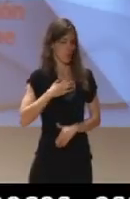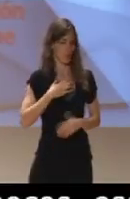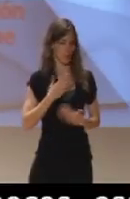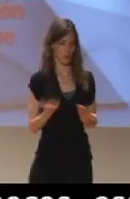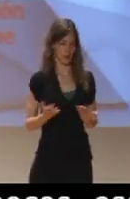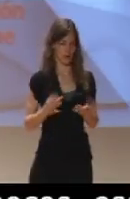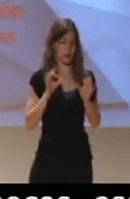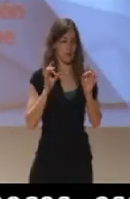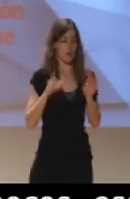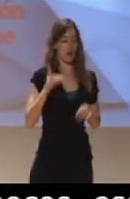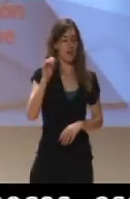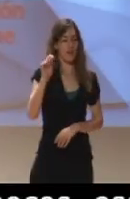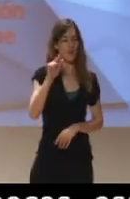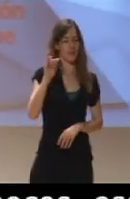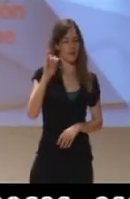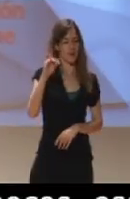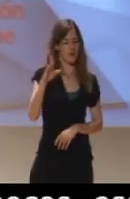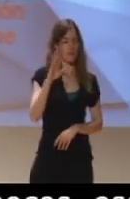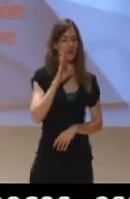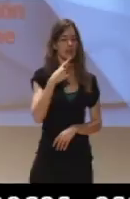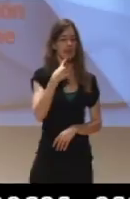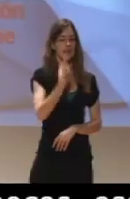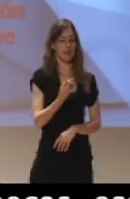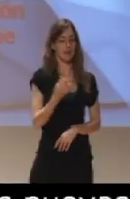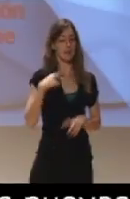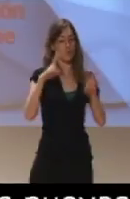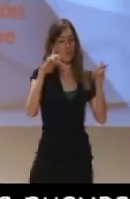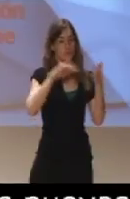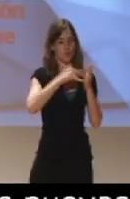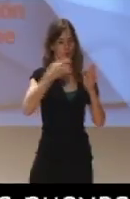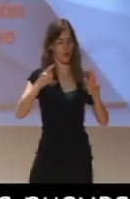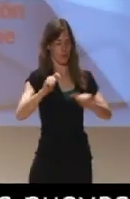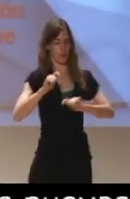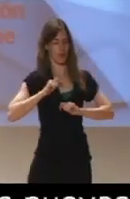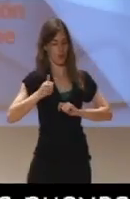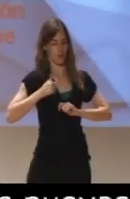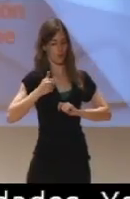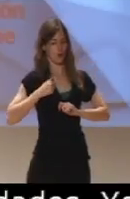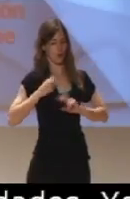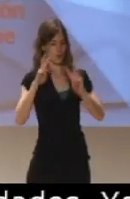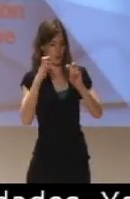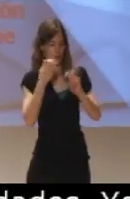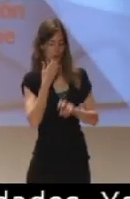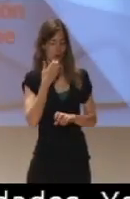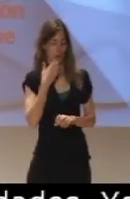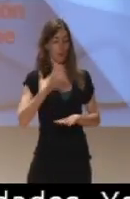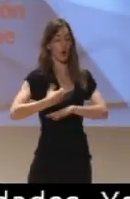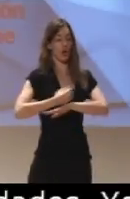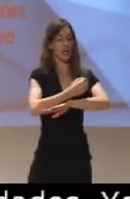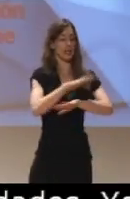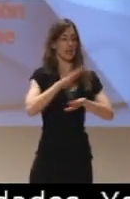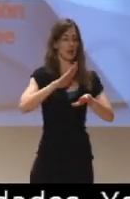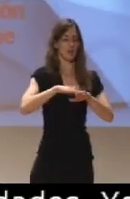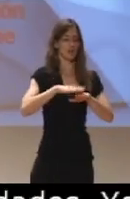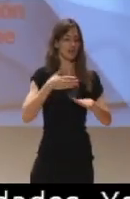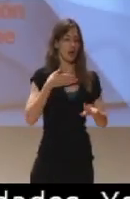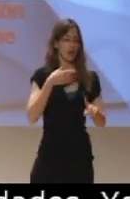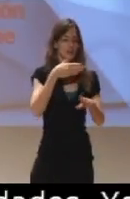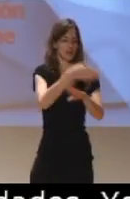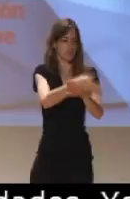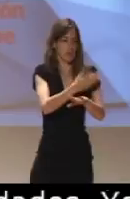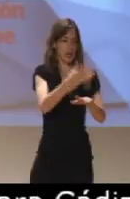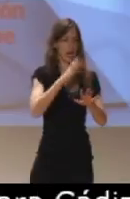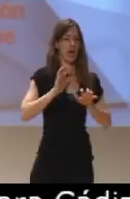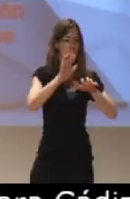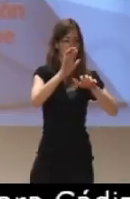possible. So as I was saying, David, the new technologies do provide new possibilities. You can buy a ticket, a train